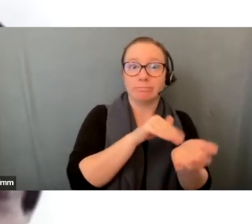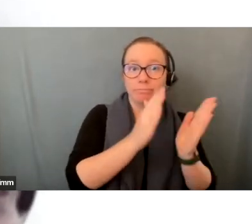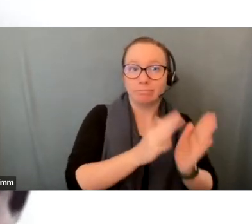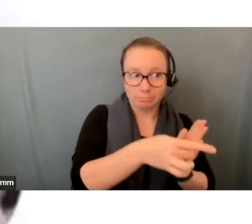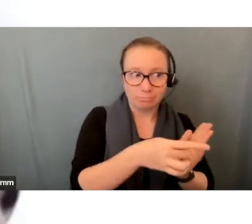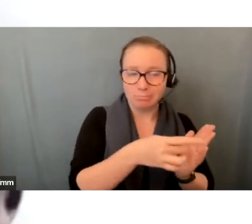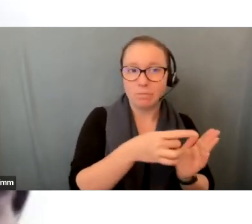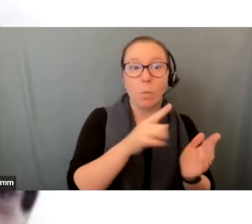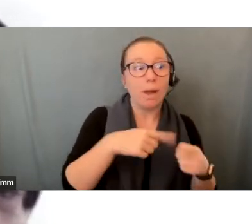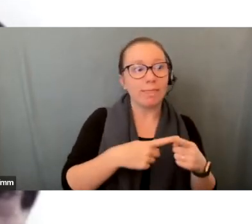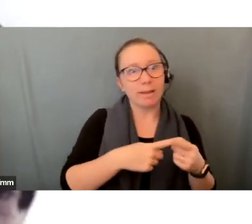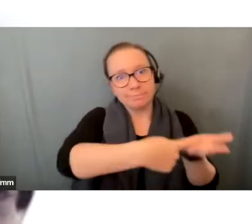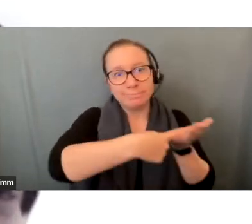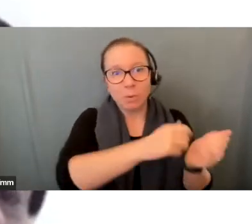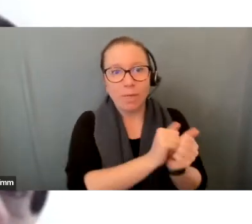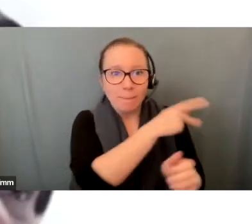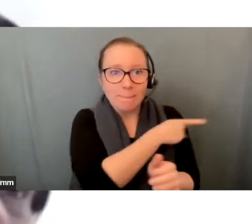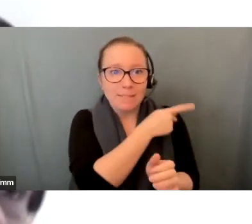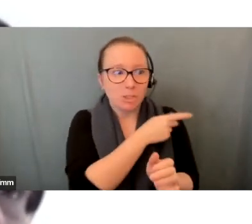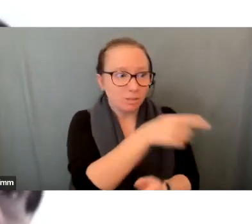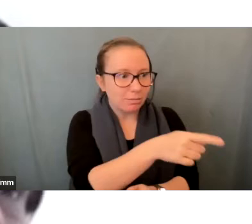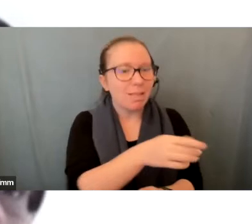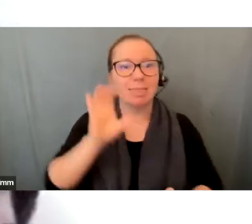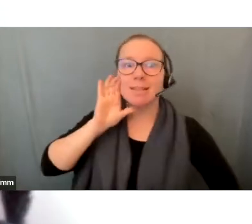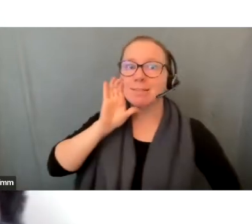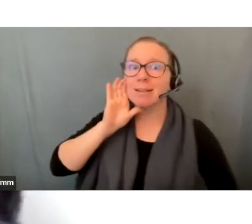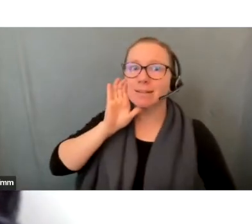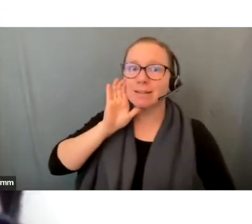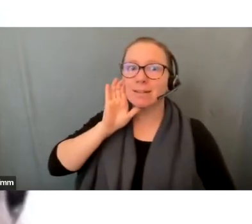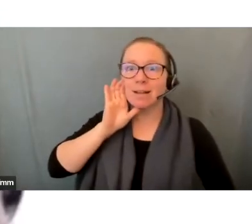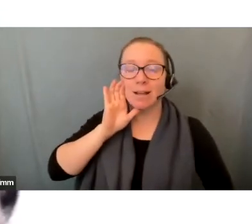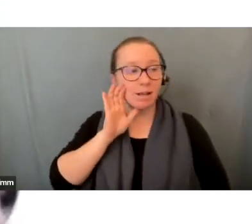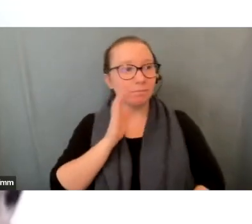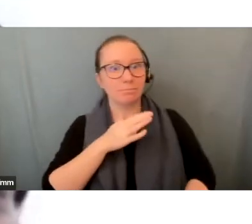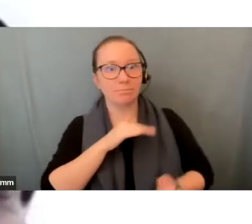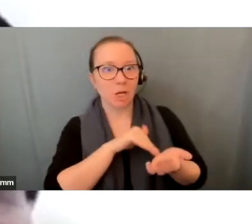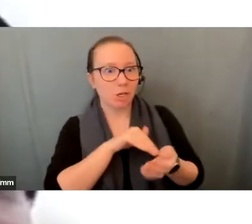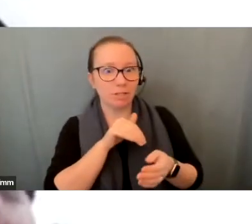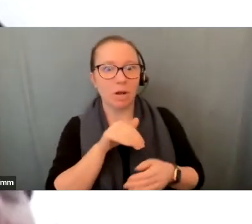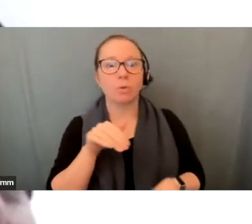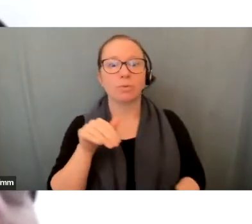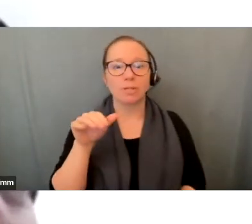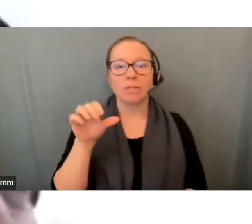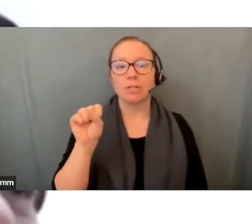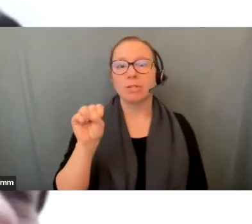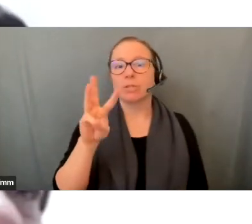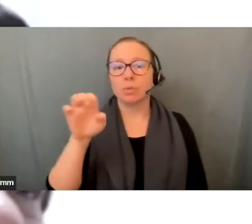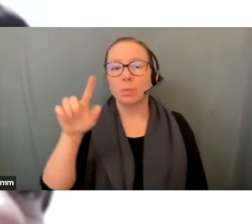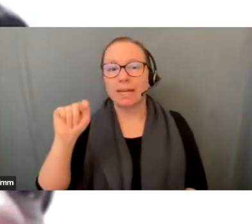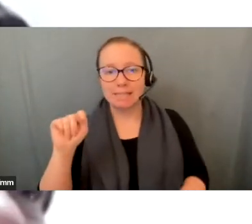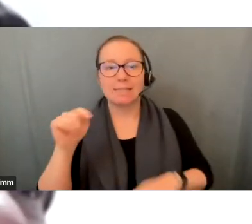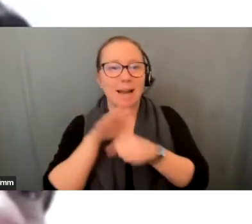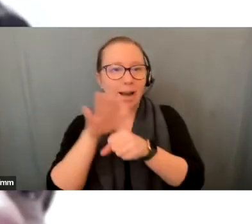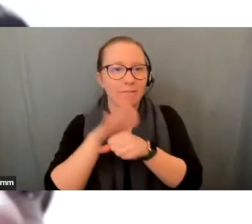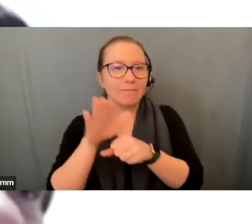talk to their patients listen to them, and that their advice, Sweet Enough campaign, thanks Emmy, the Sweet Enough campaign,